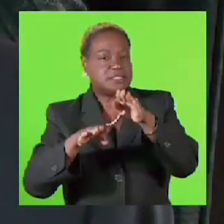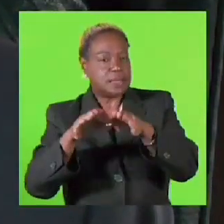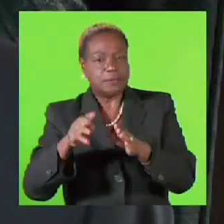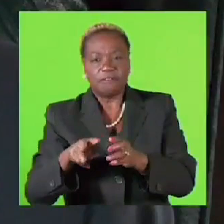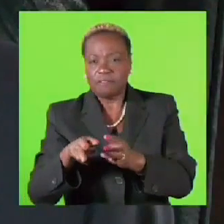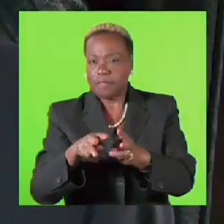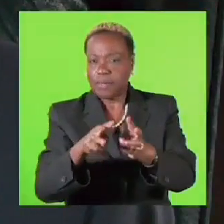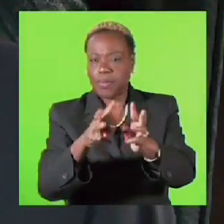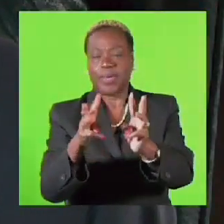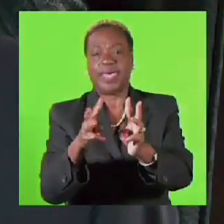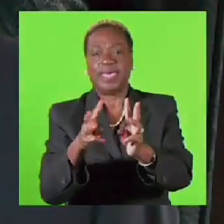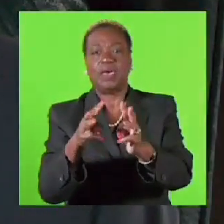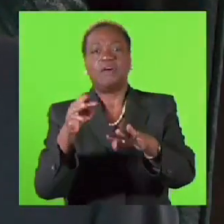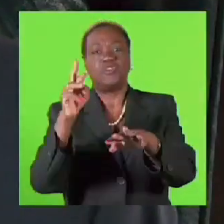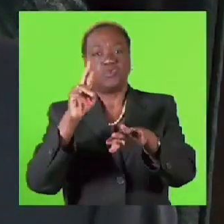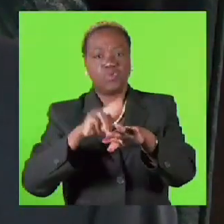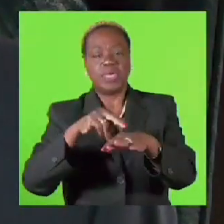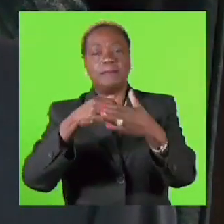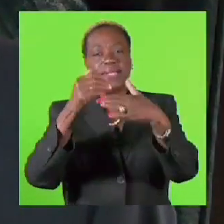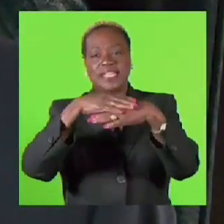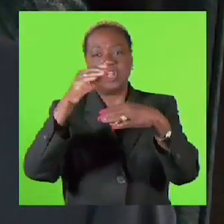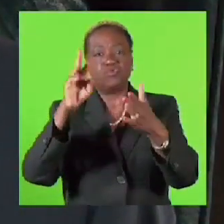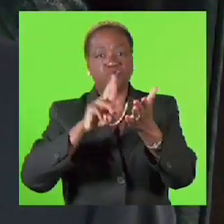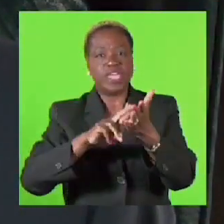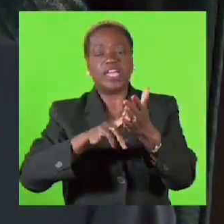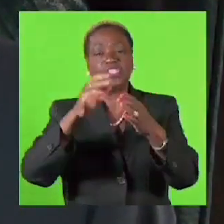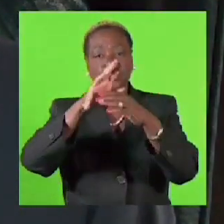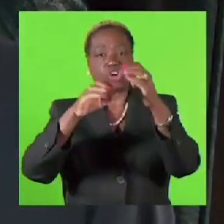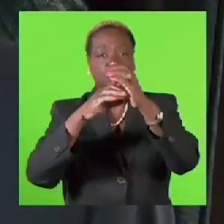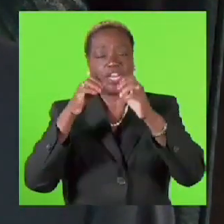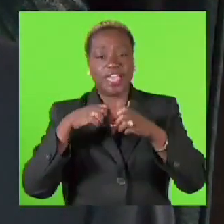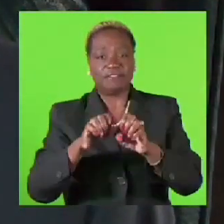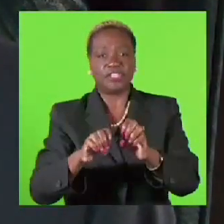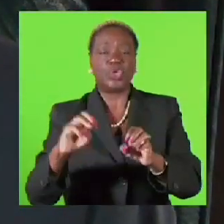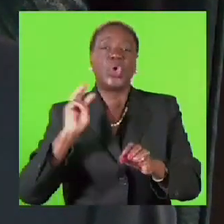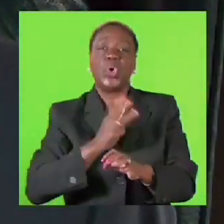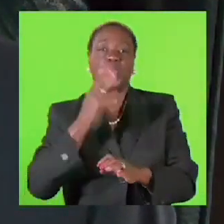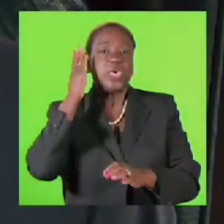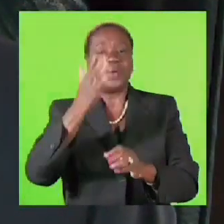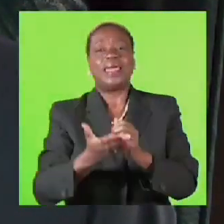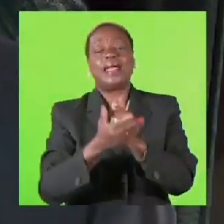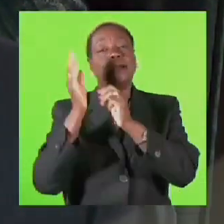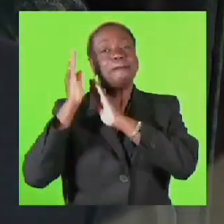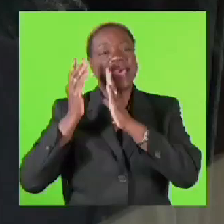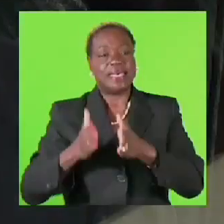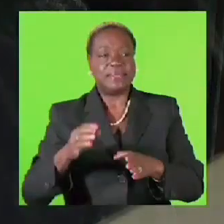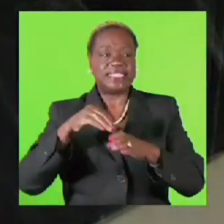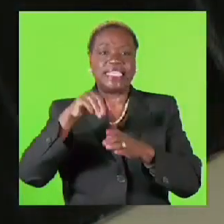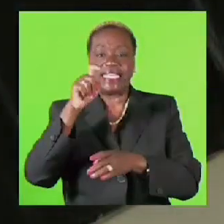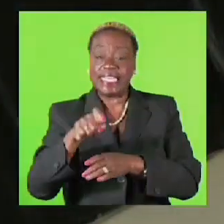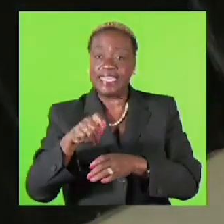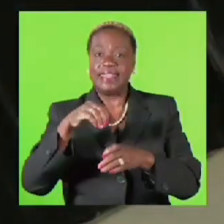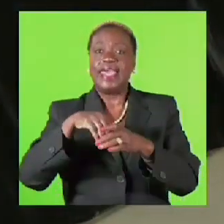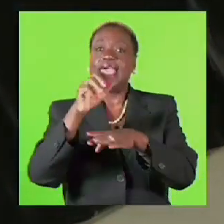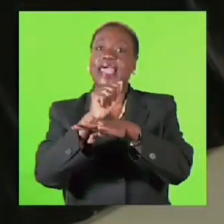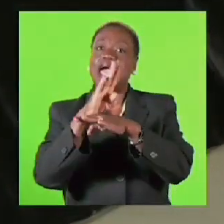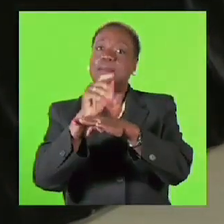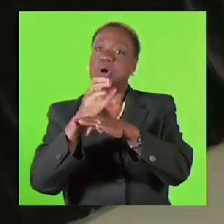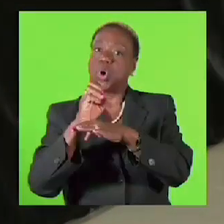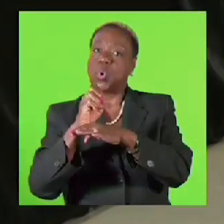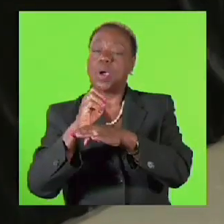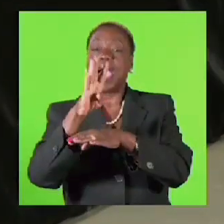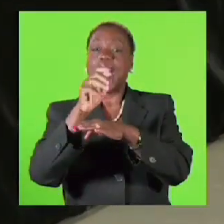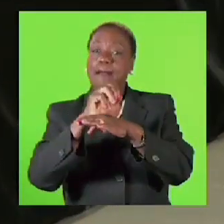effort. We will help Bahamians in need in Abaco, the Abaco Keys, and Grand Bahama.